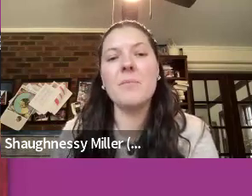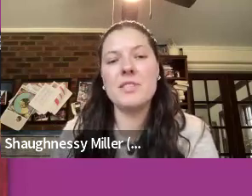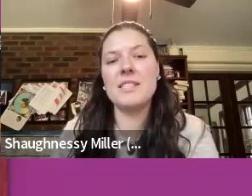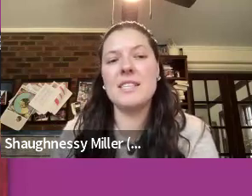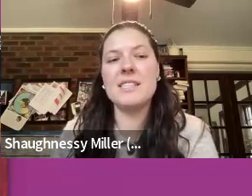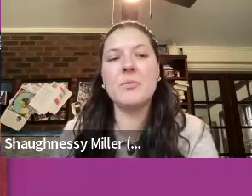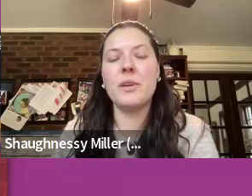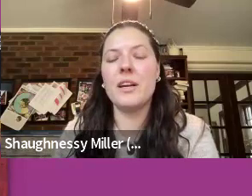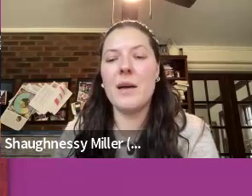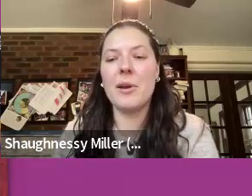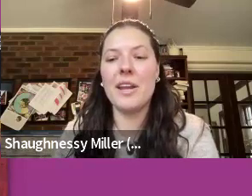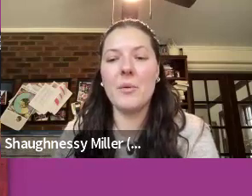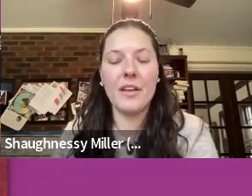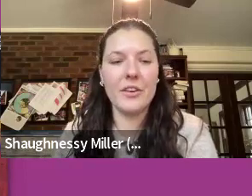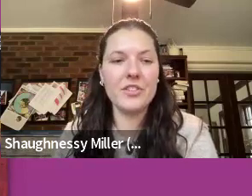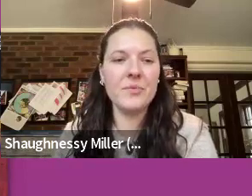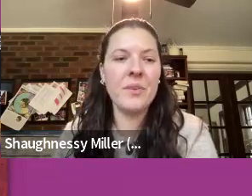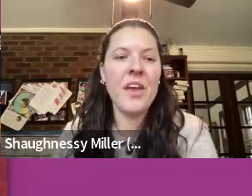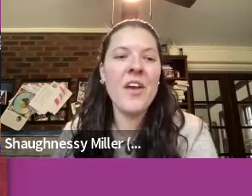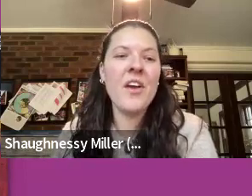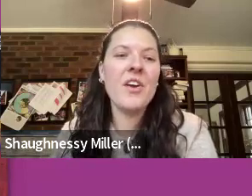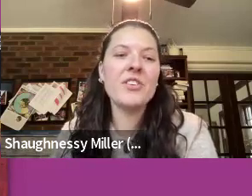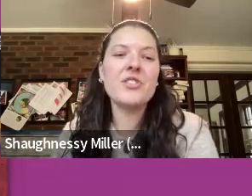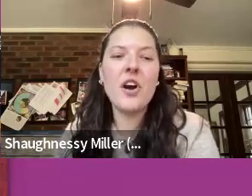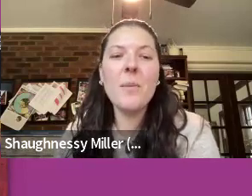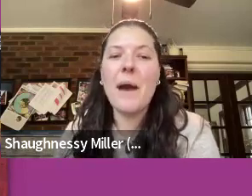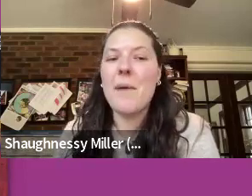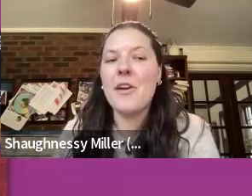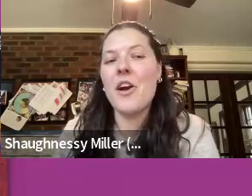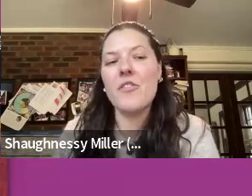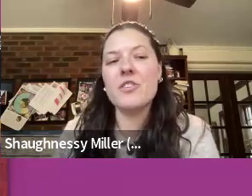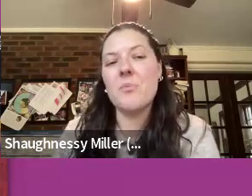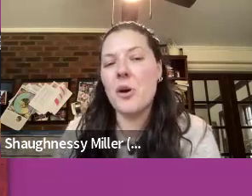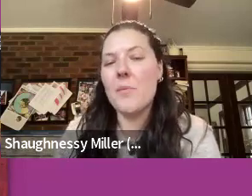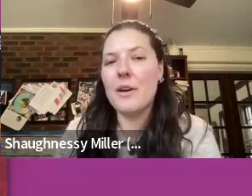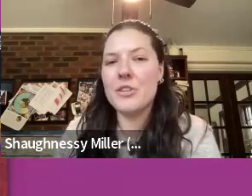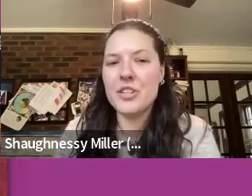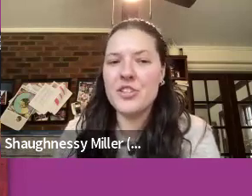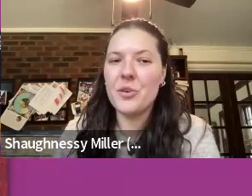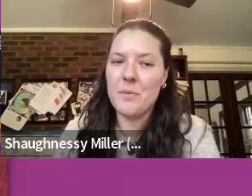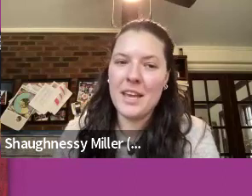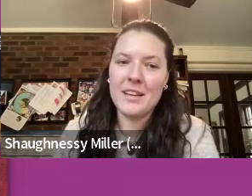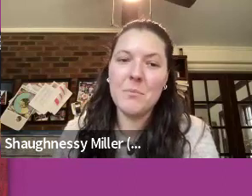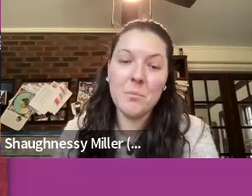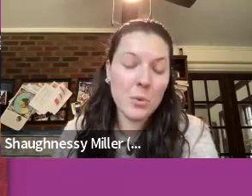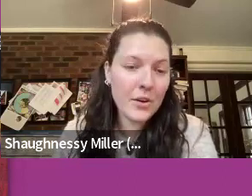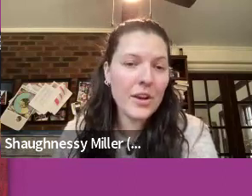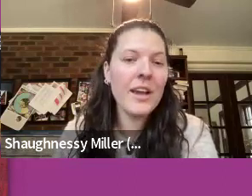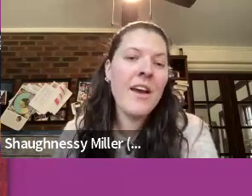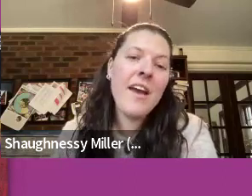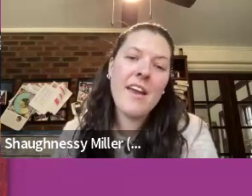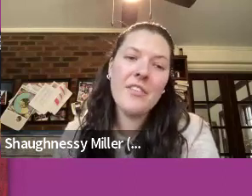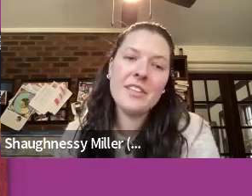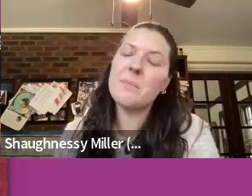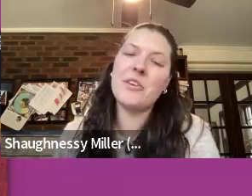teamwork and persistence when collaborating with others. Strong Back Matter offers more about traditional Mien